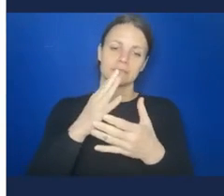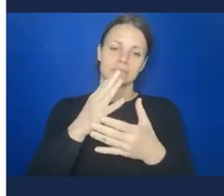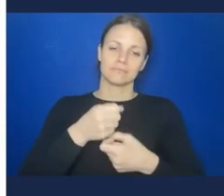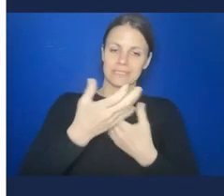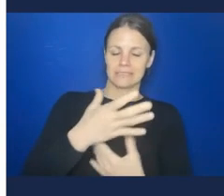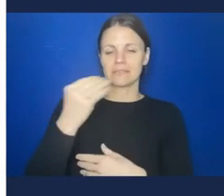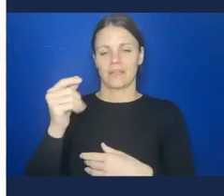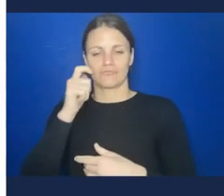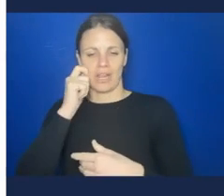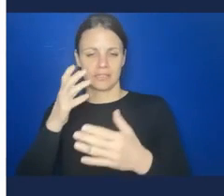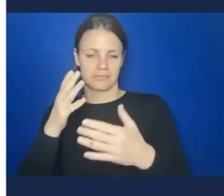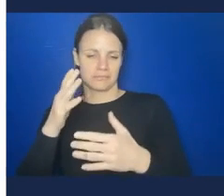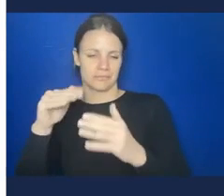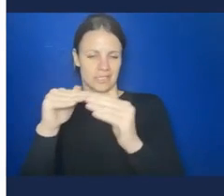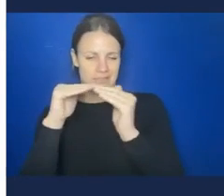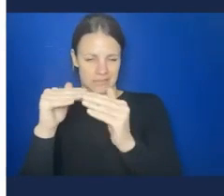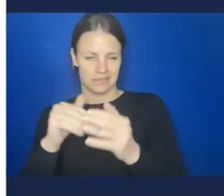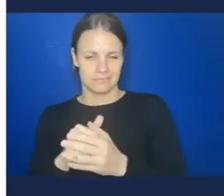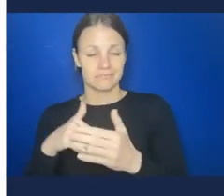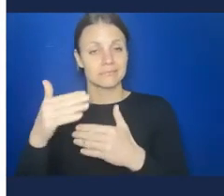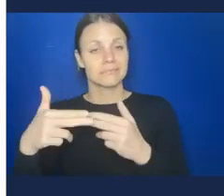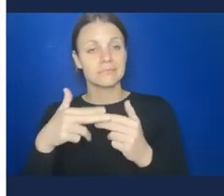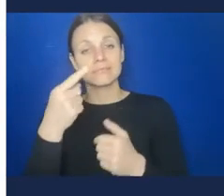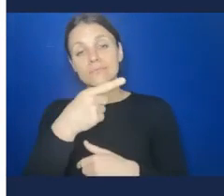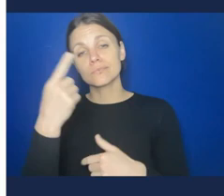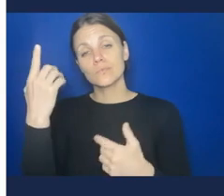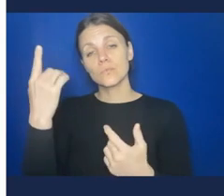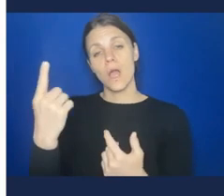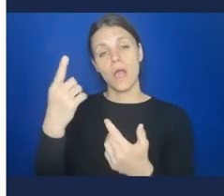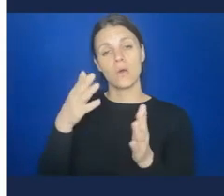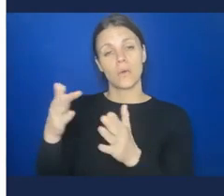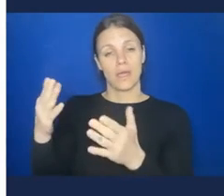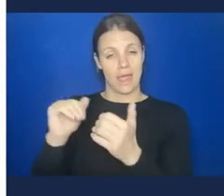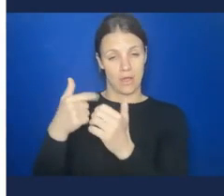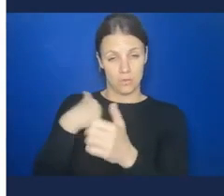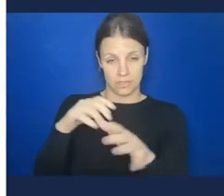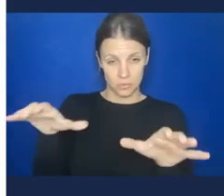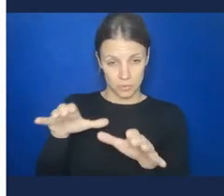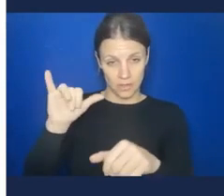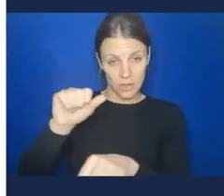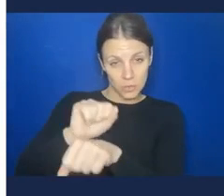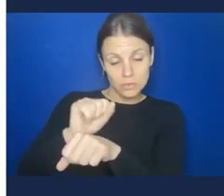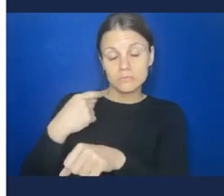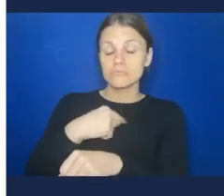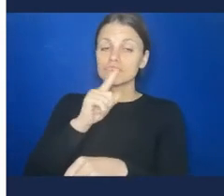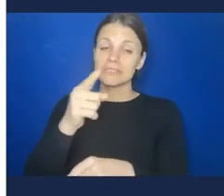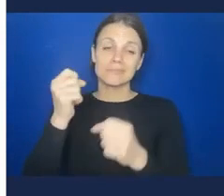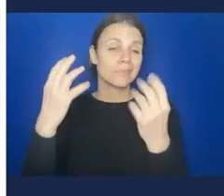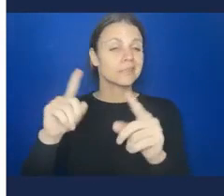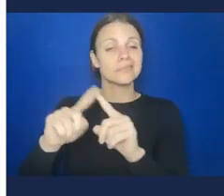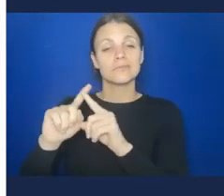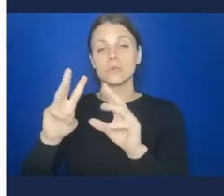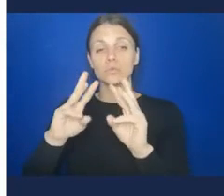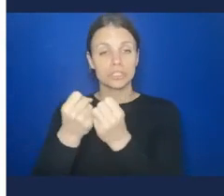you heard, one of the ways that we do this work is that we have been running a series of workshops for student